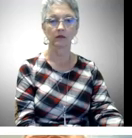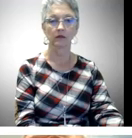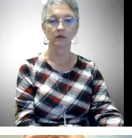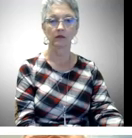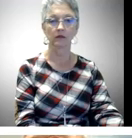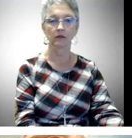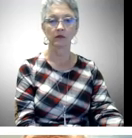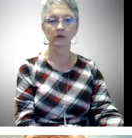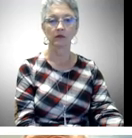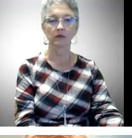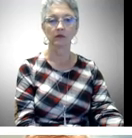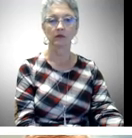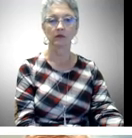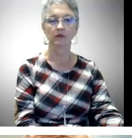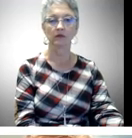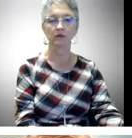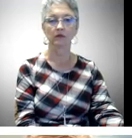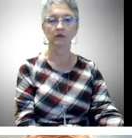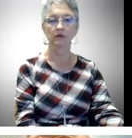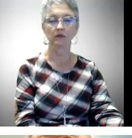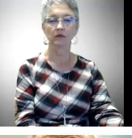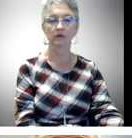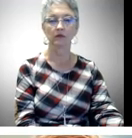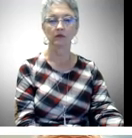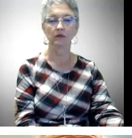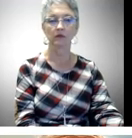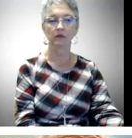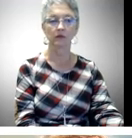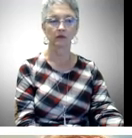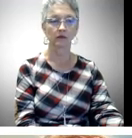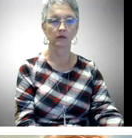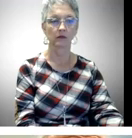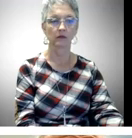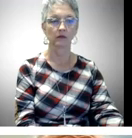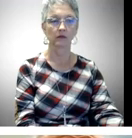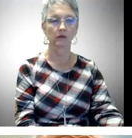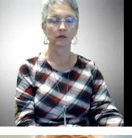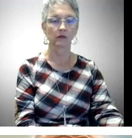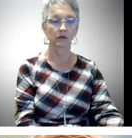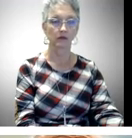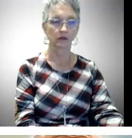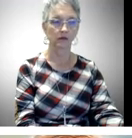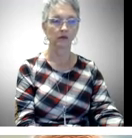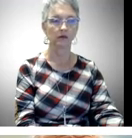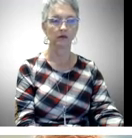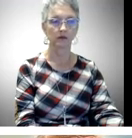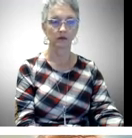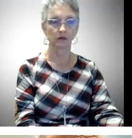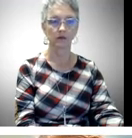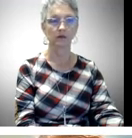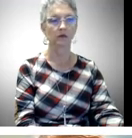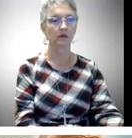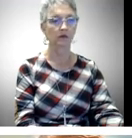that have been placed under guardianship, and they contact us saying, you know, their guardian never contacts them, that they're restricting their ability to move out